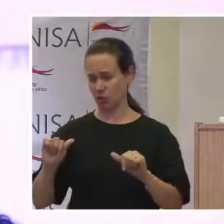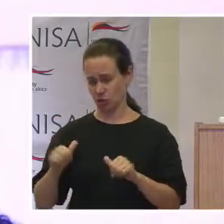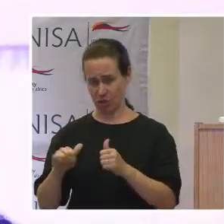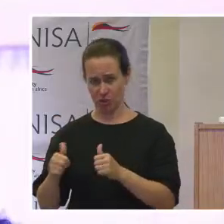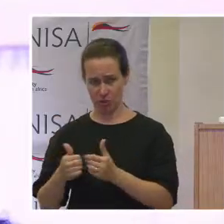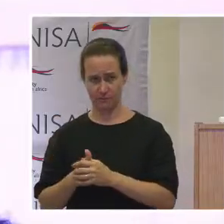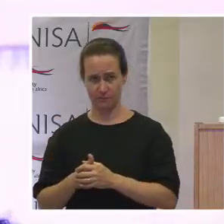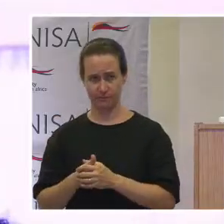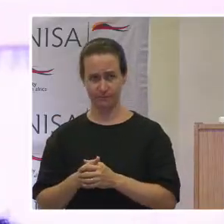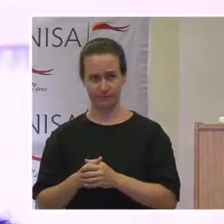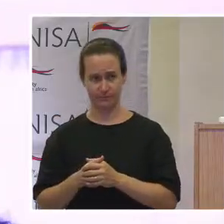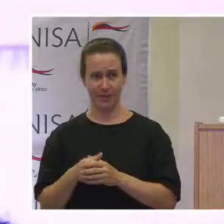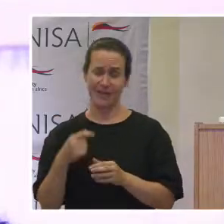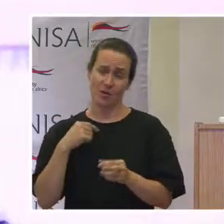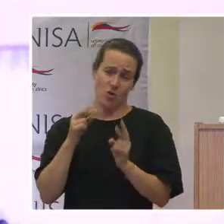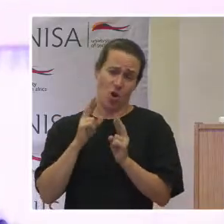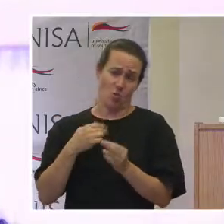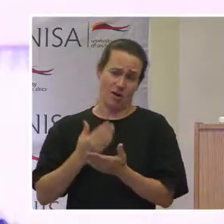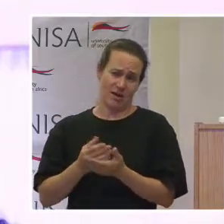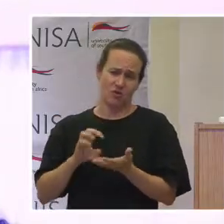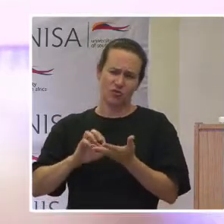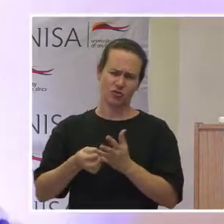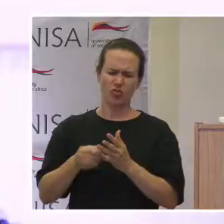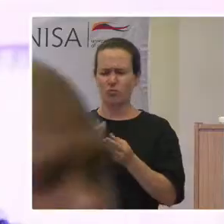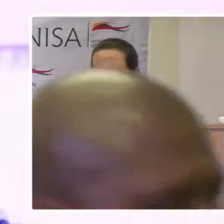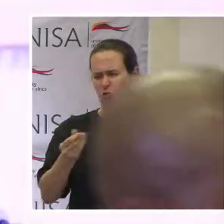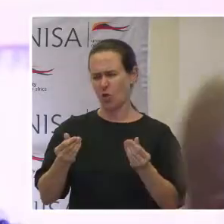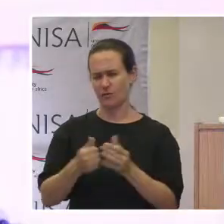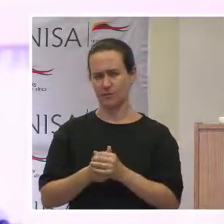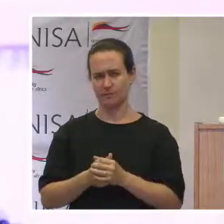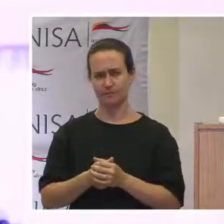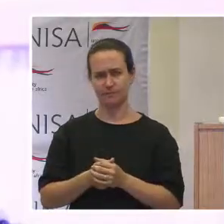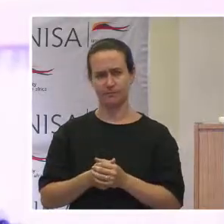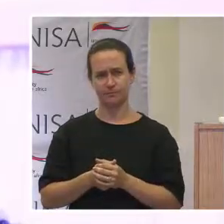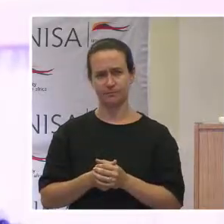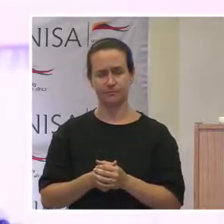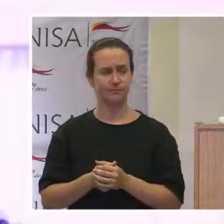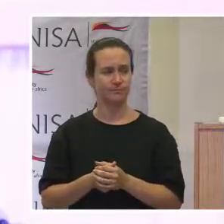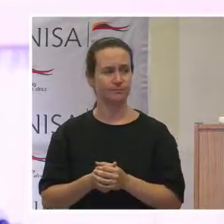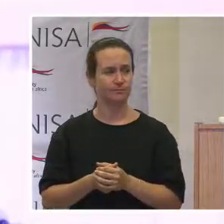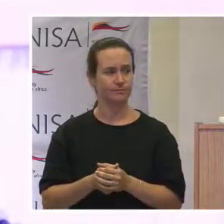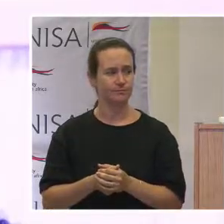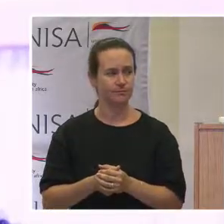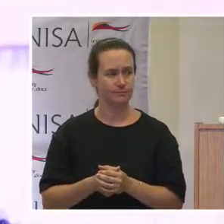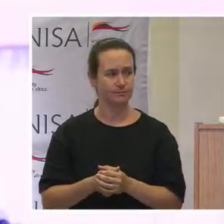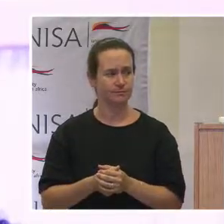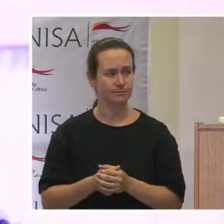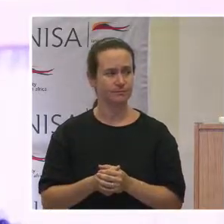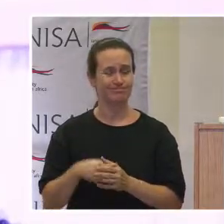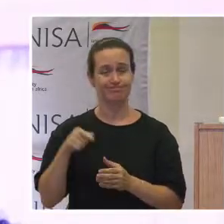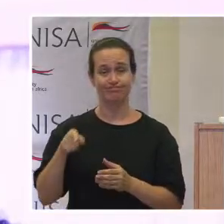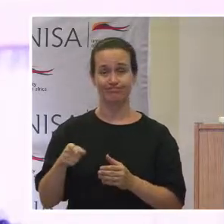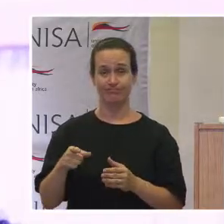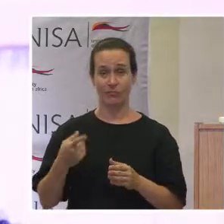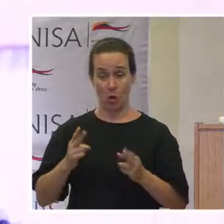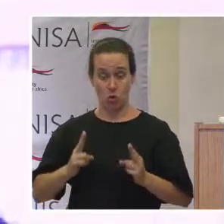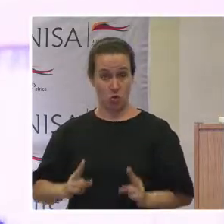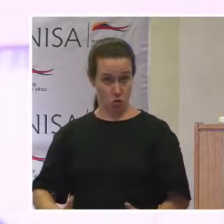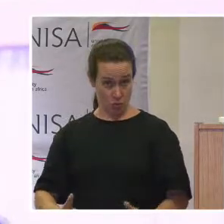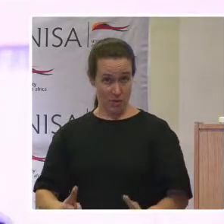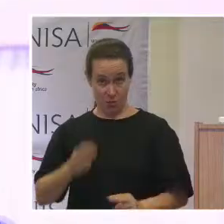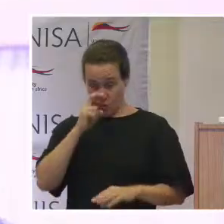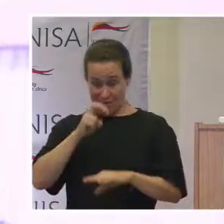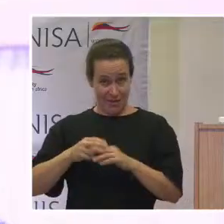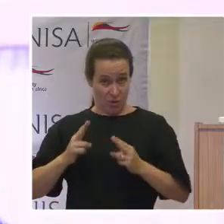be able to address some of those challenges. So, I want to discuss the human capital, number